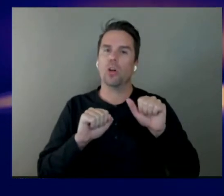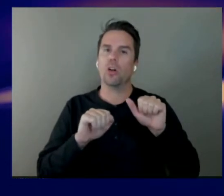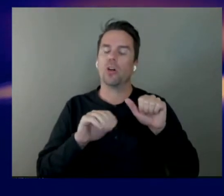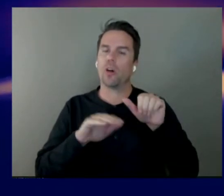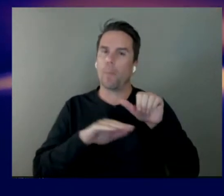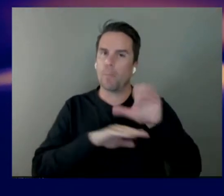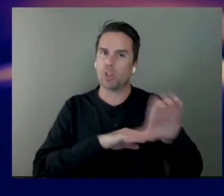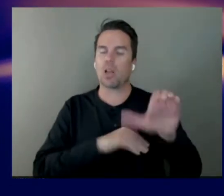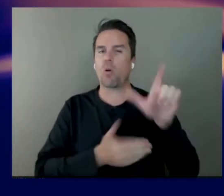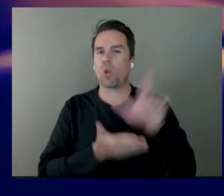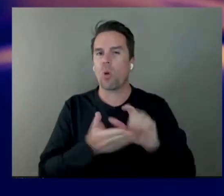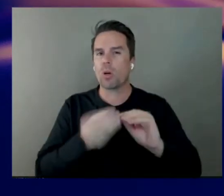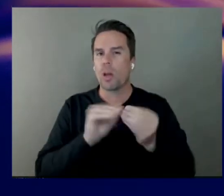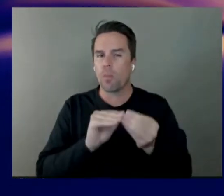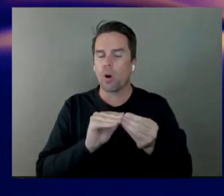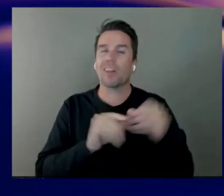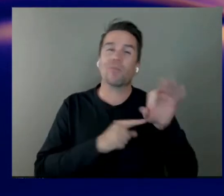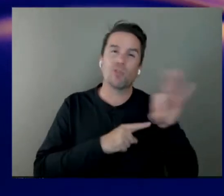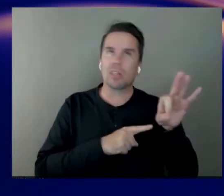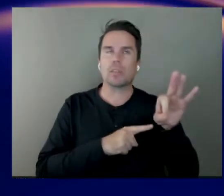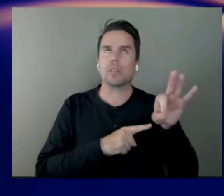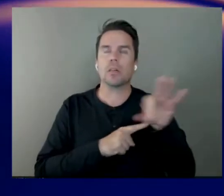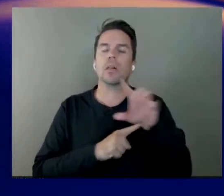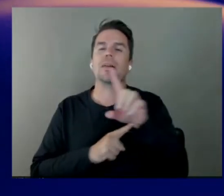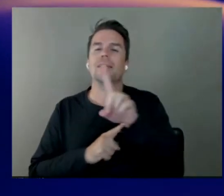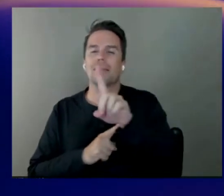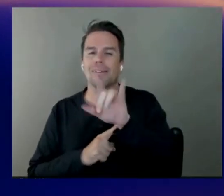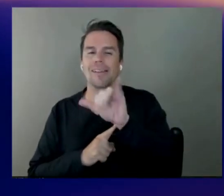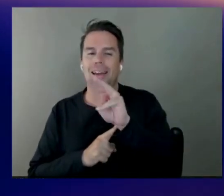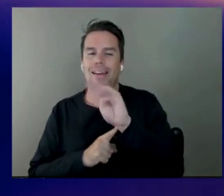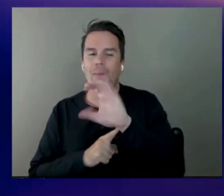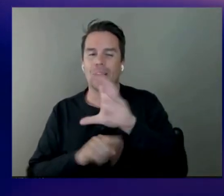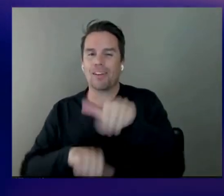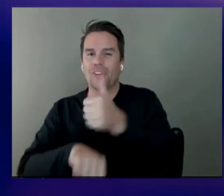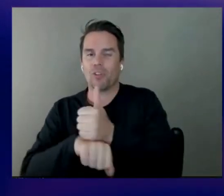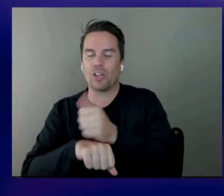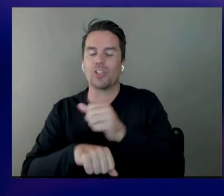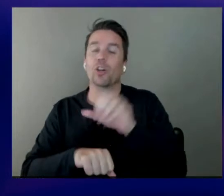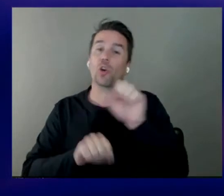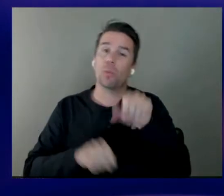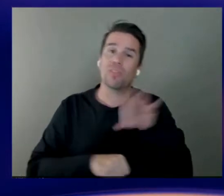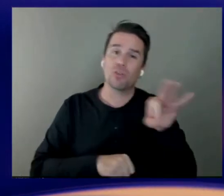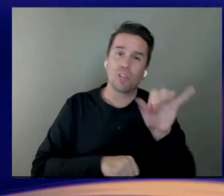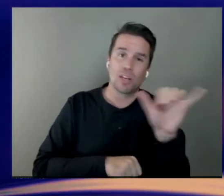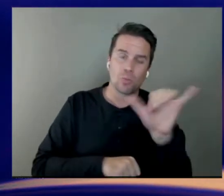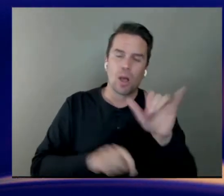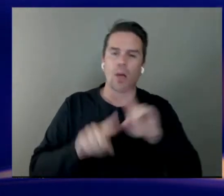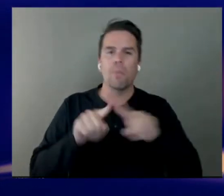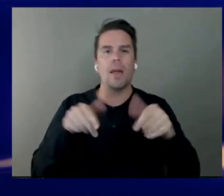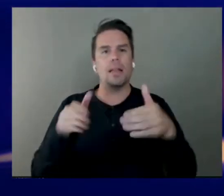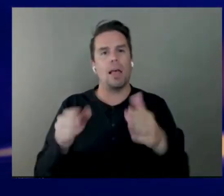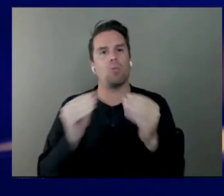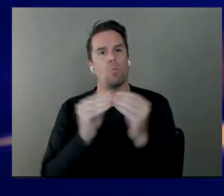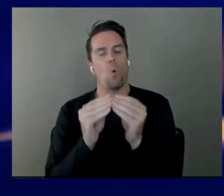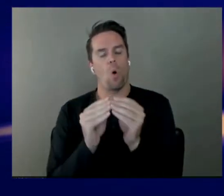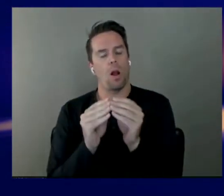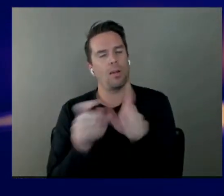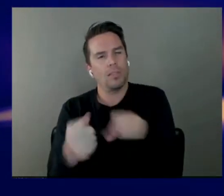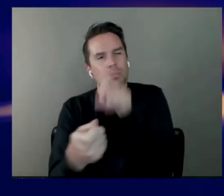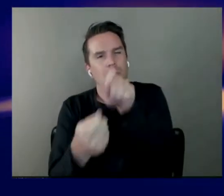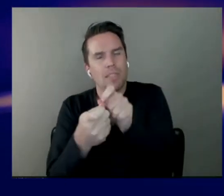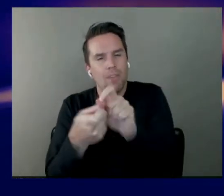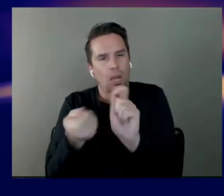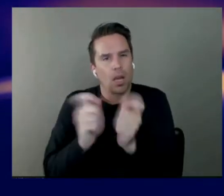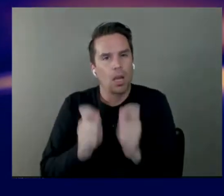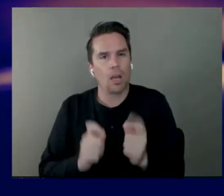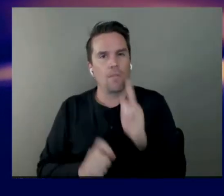it could be a feature flag too, that will start to reduce the number of simultaneous background tasks. So it allows this really fine tuning of your application. This is like part of the